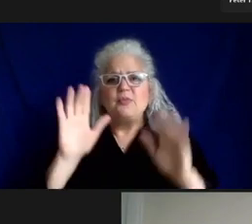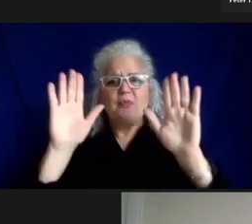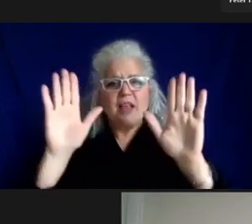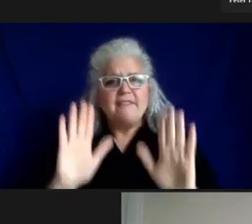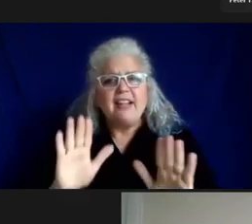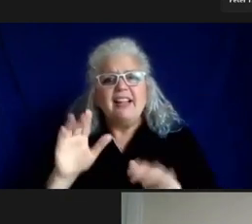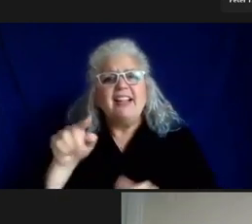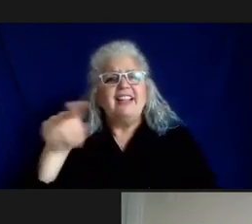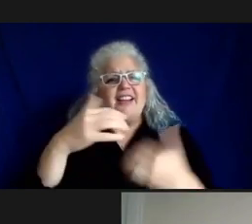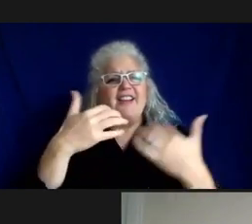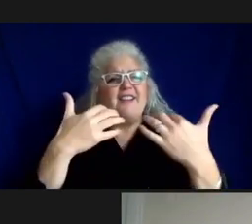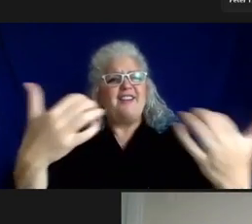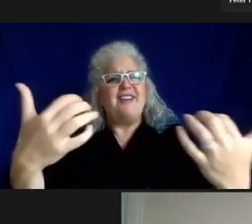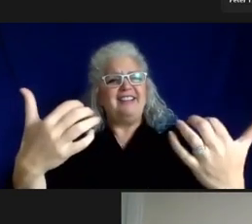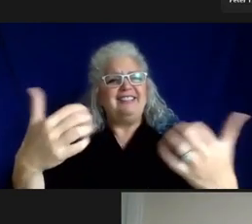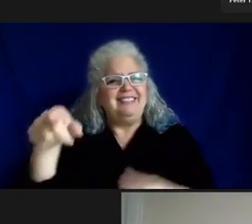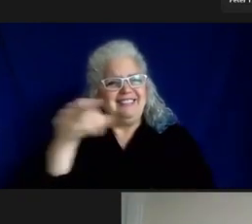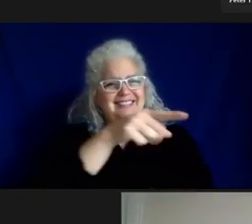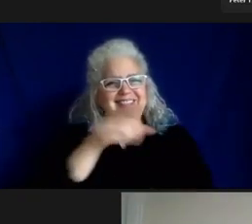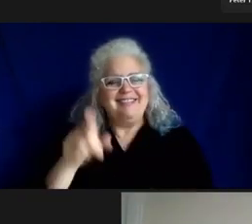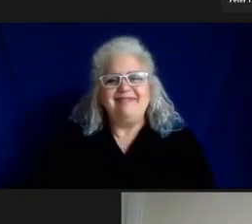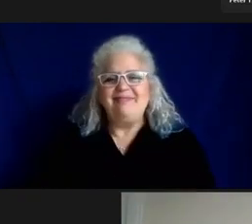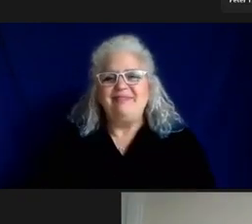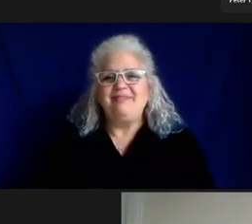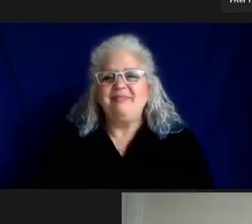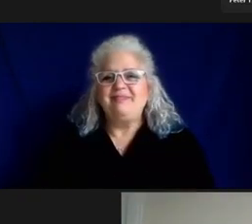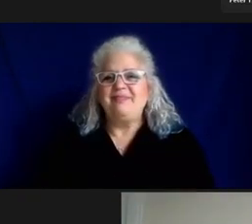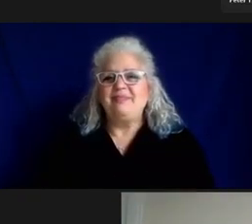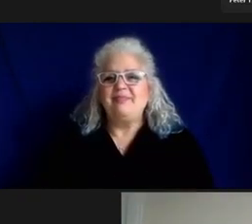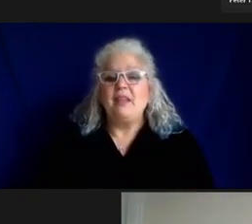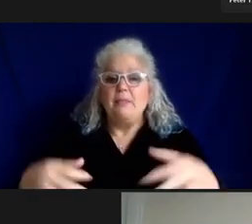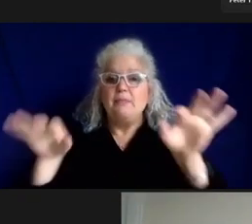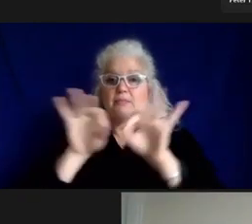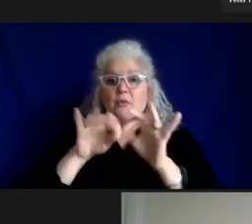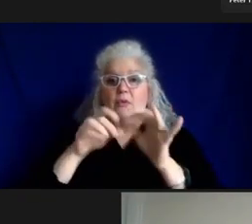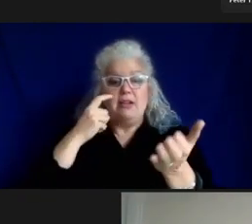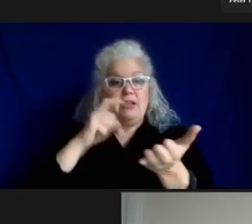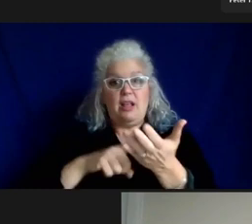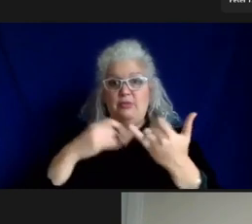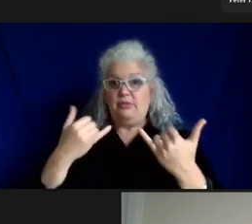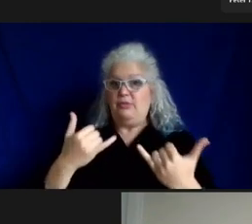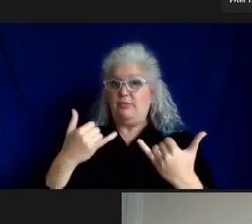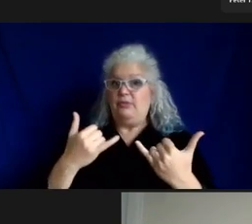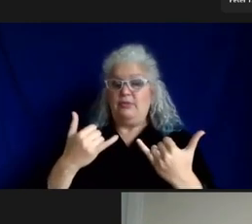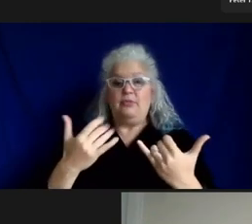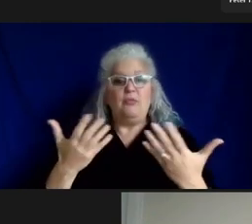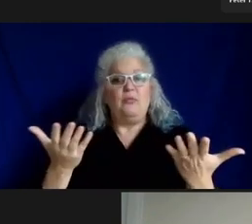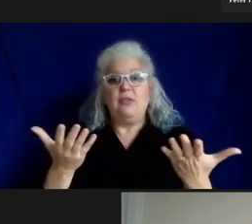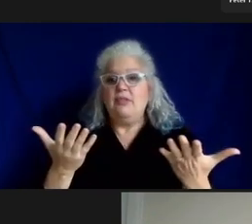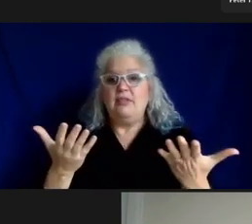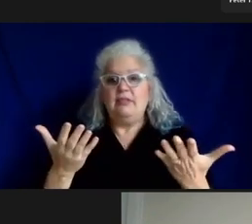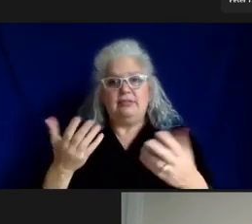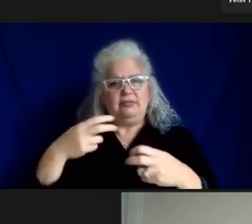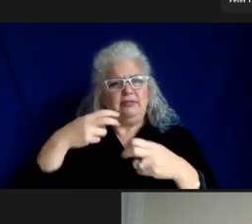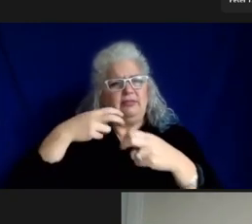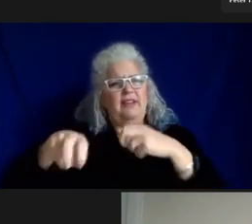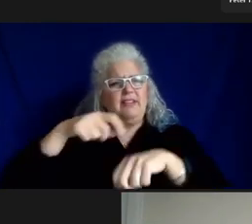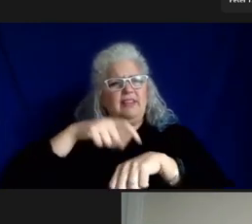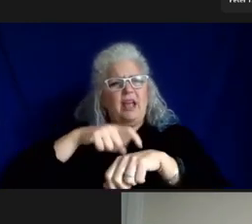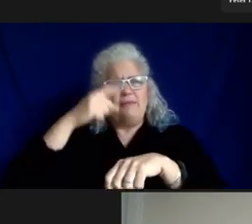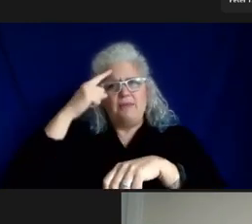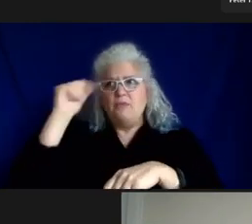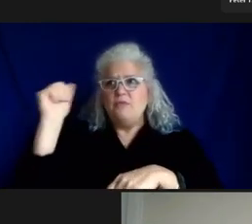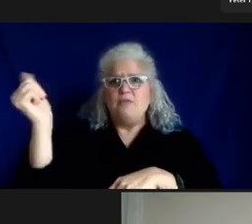acknowledge that, you know, this is a difficult time for our communities, Marin County